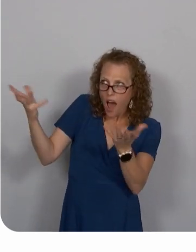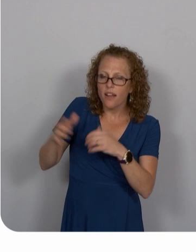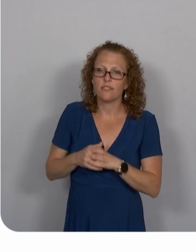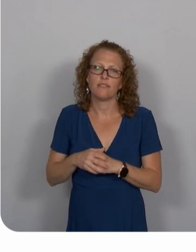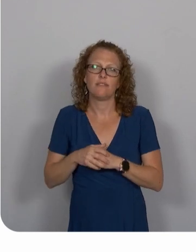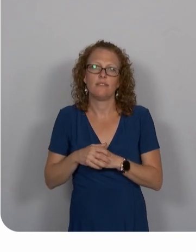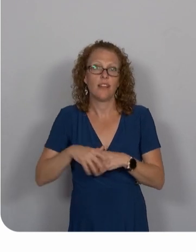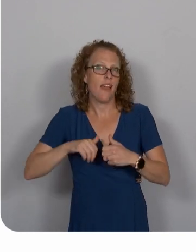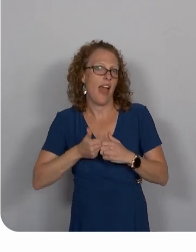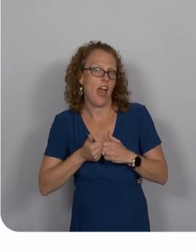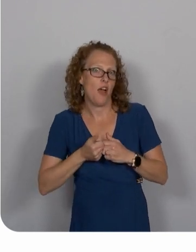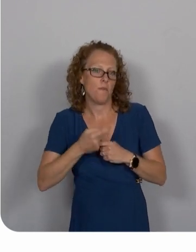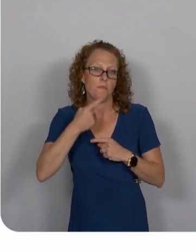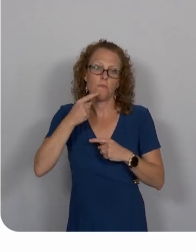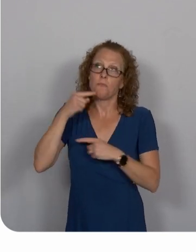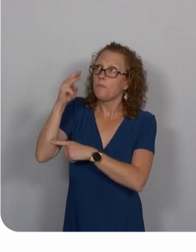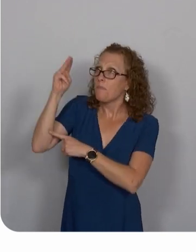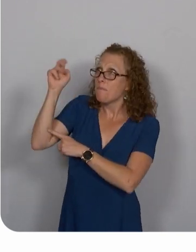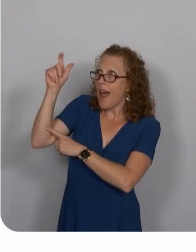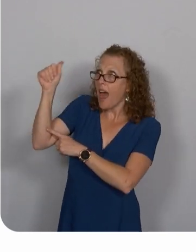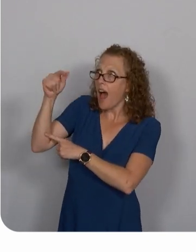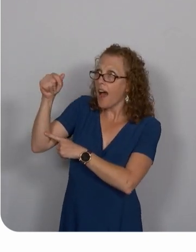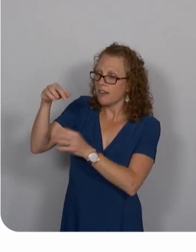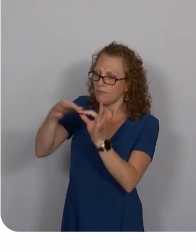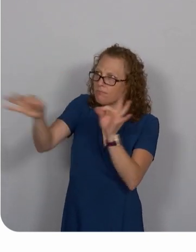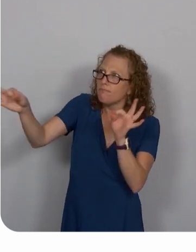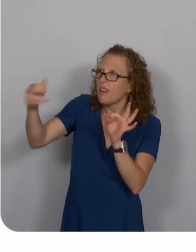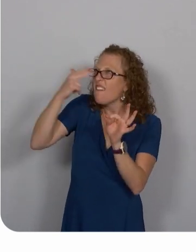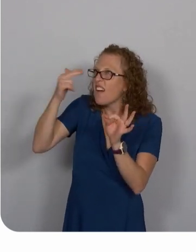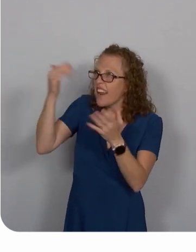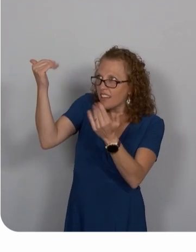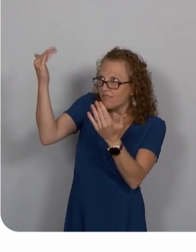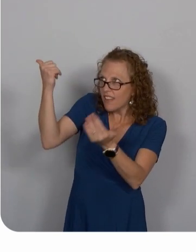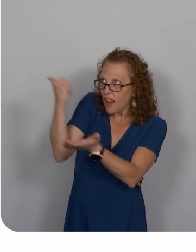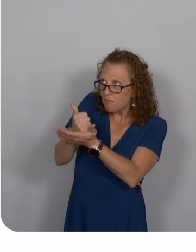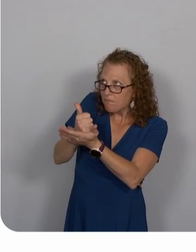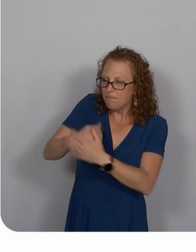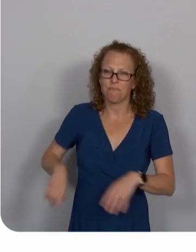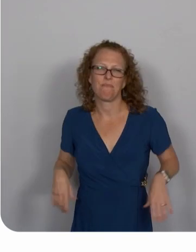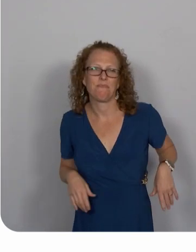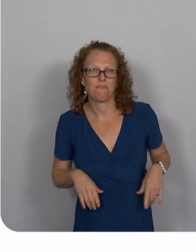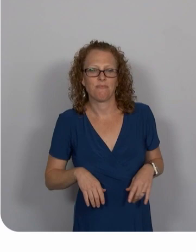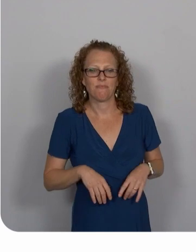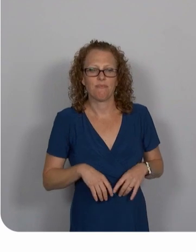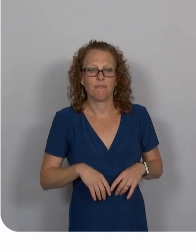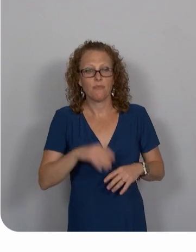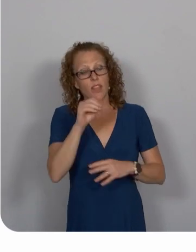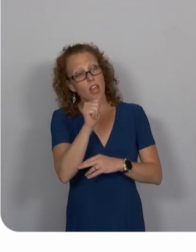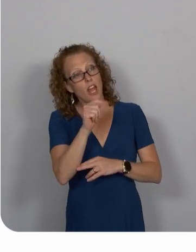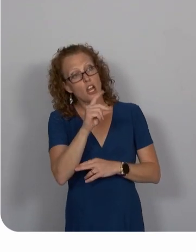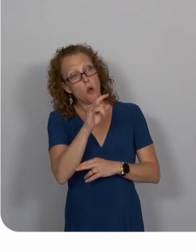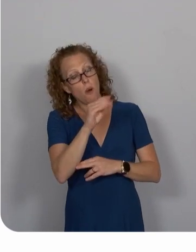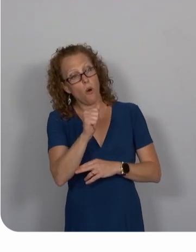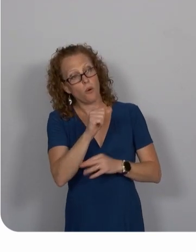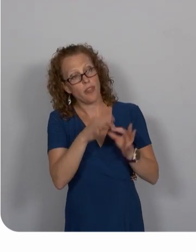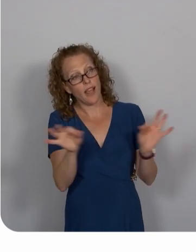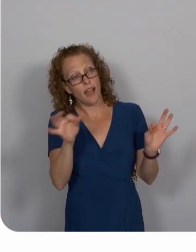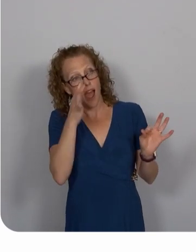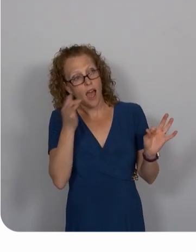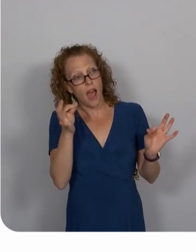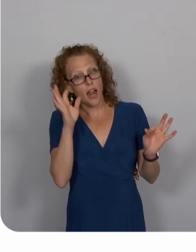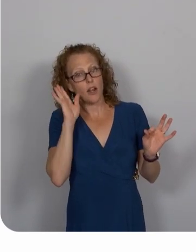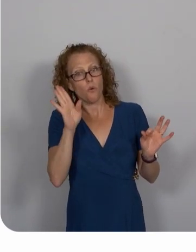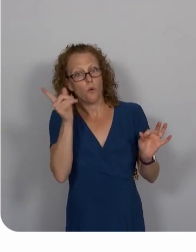Meta, write me a funny caption for my cat Adobo running on his wheel. Adobo the cat, where exercise meets